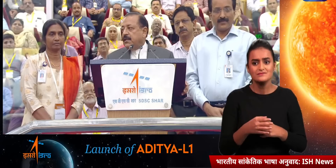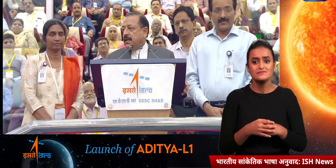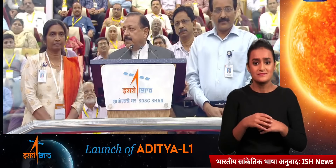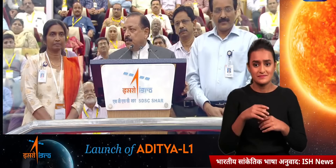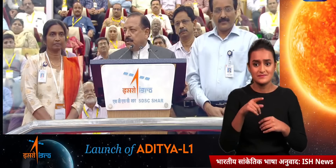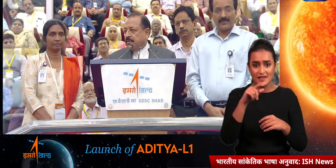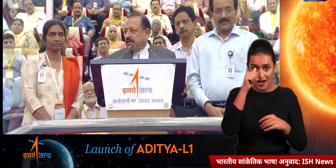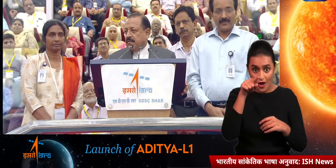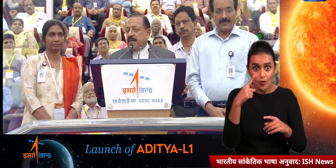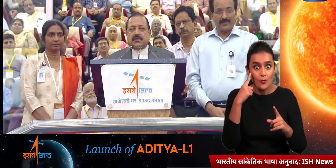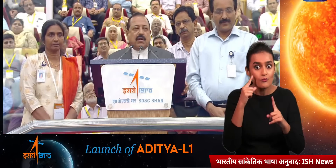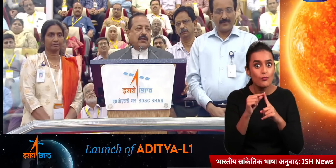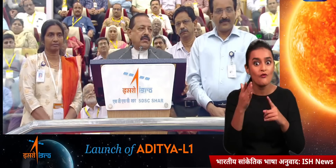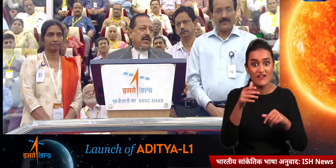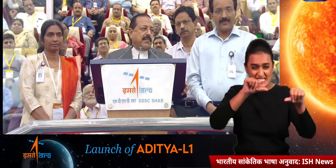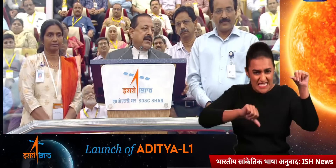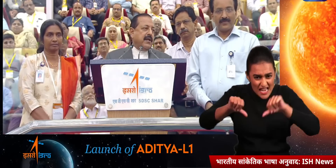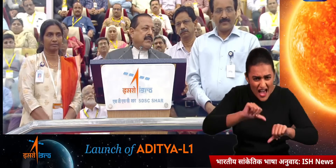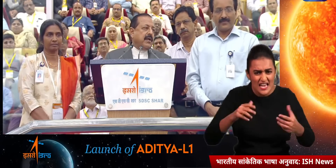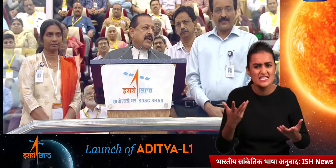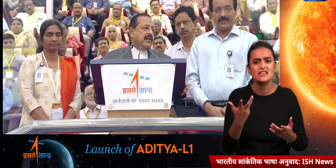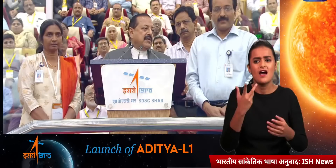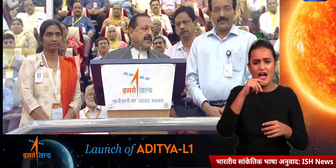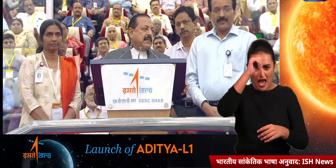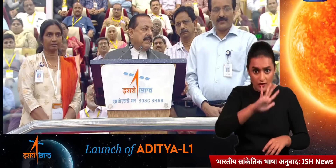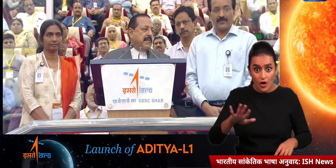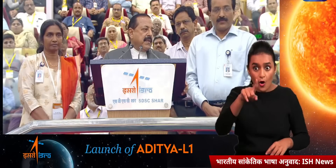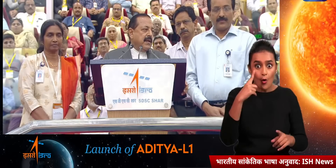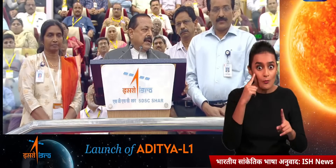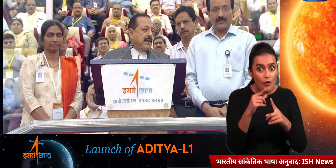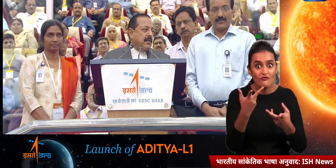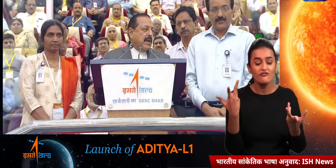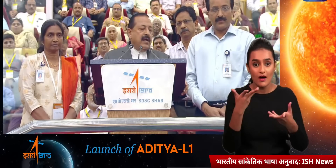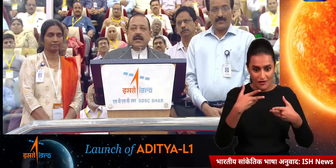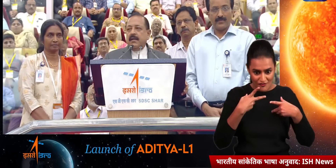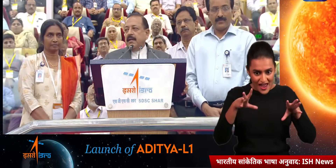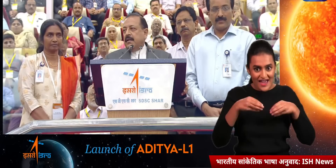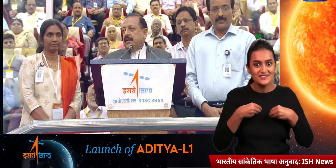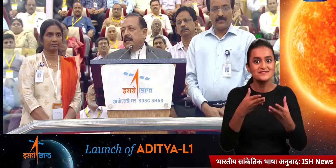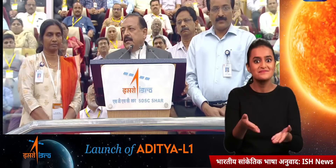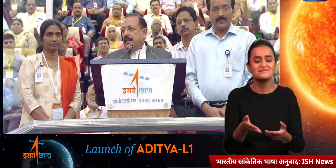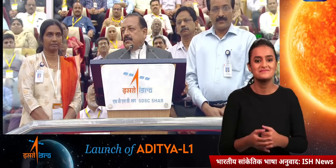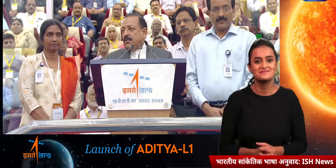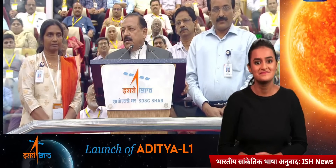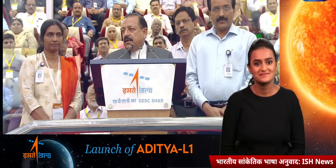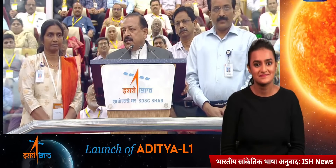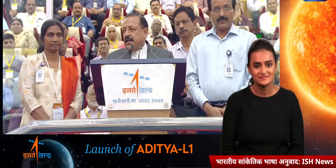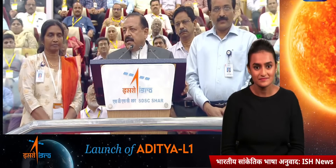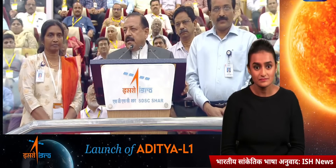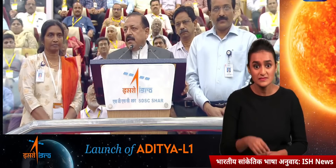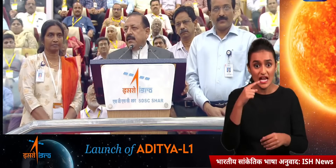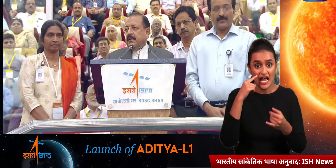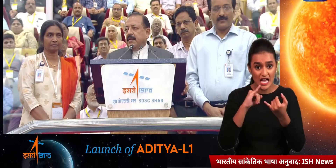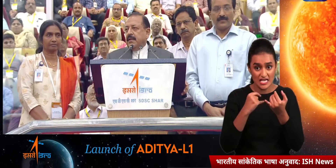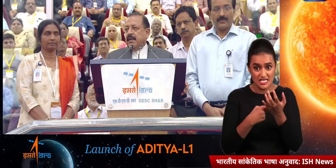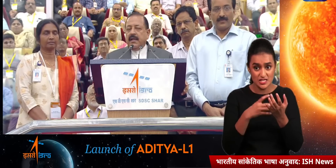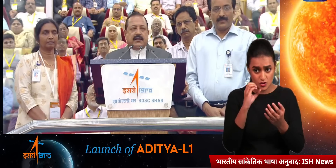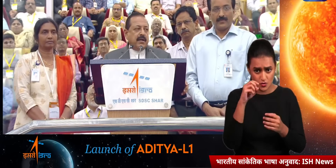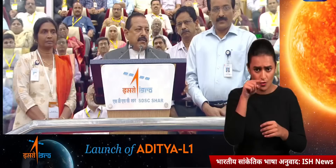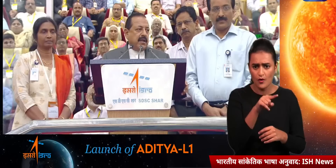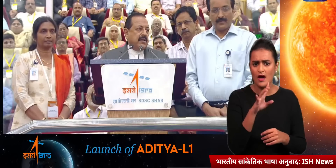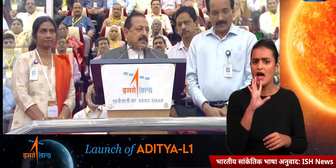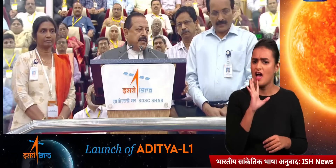of nation approach which we have sought to adopt in our work culture. While ISRO is credited